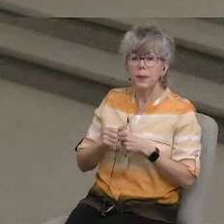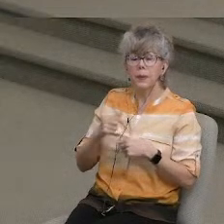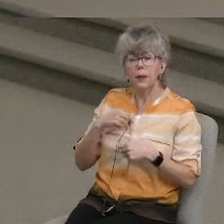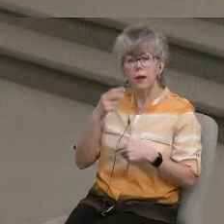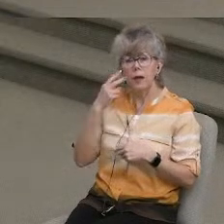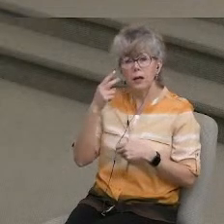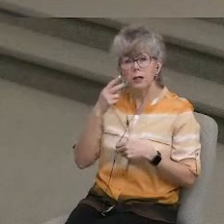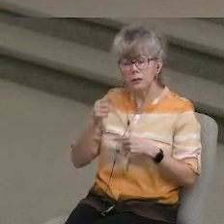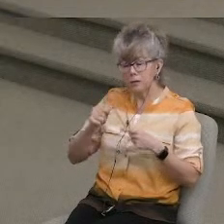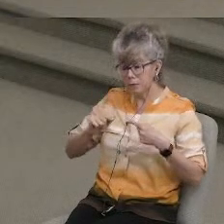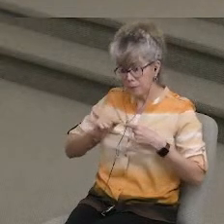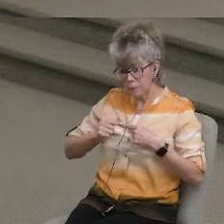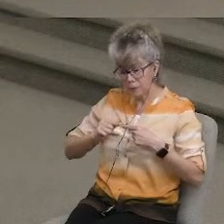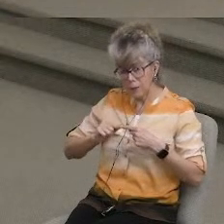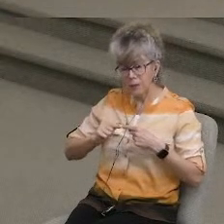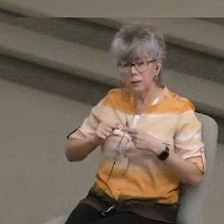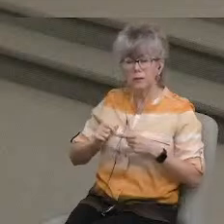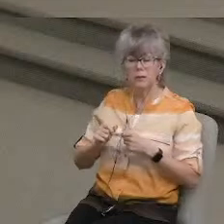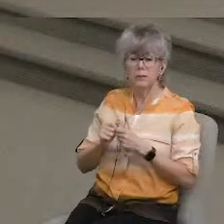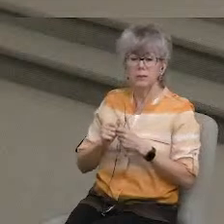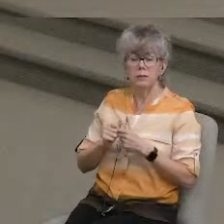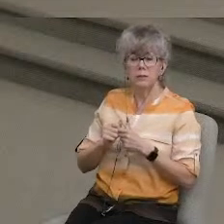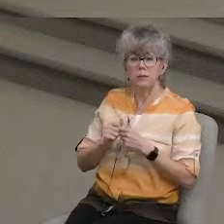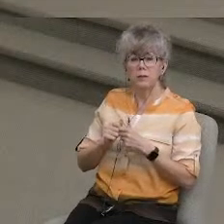I see pain.